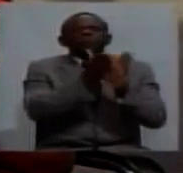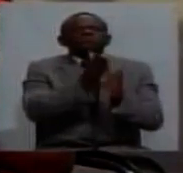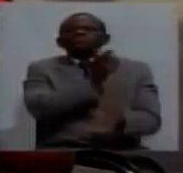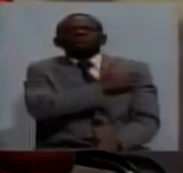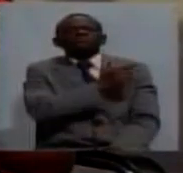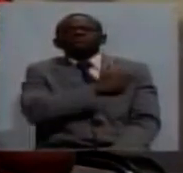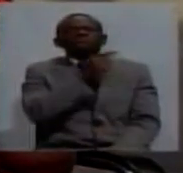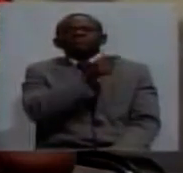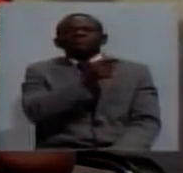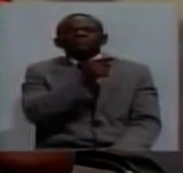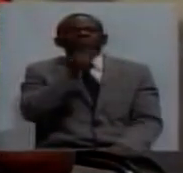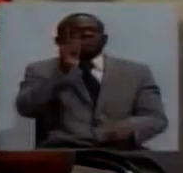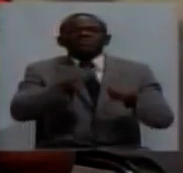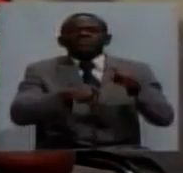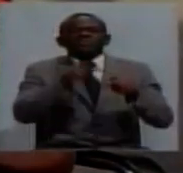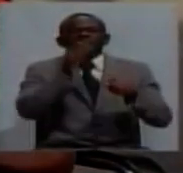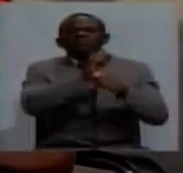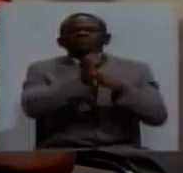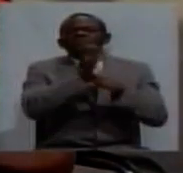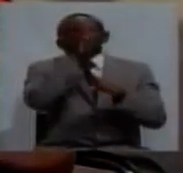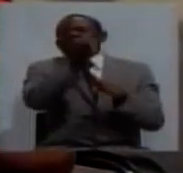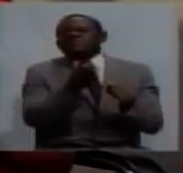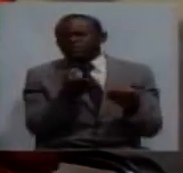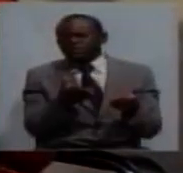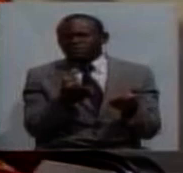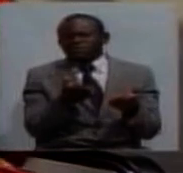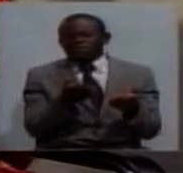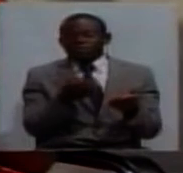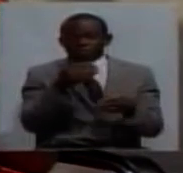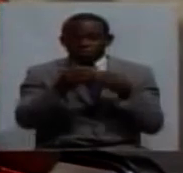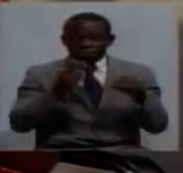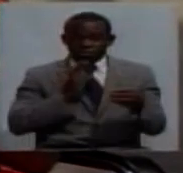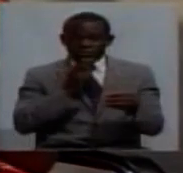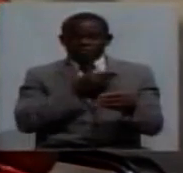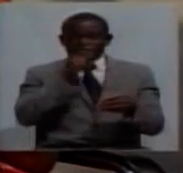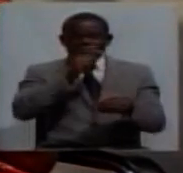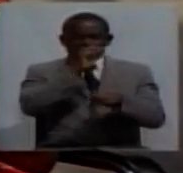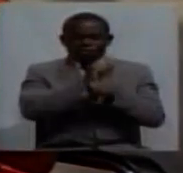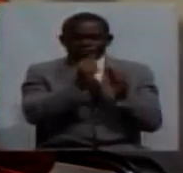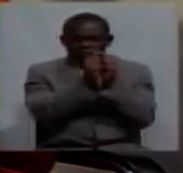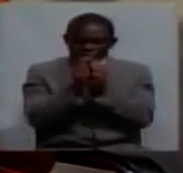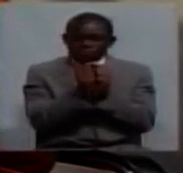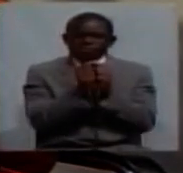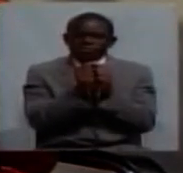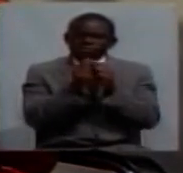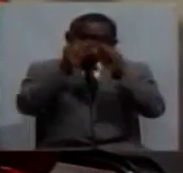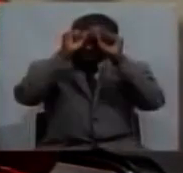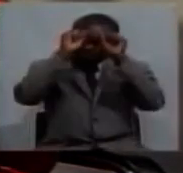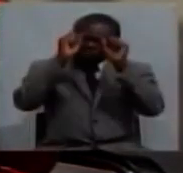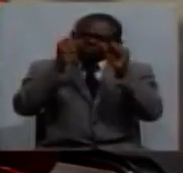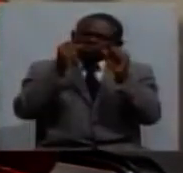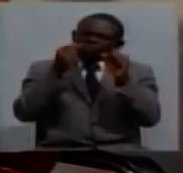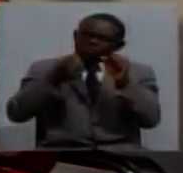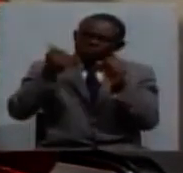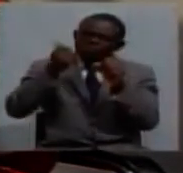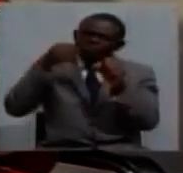effort, in the sense that when we hear the president speak, each of us as Zambians must say, what will be my contribution, whether I'm in the private